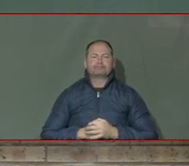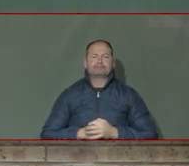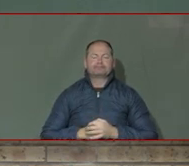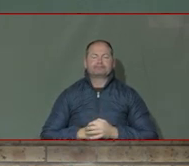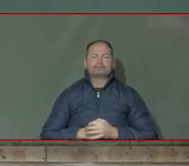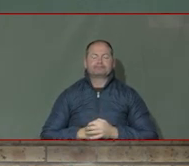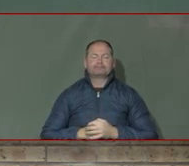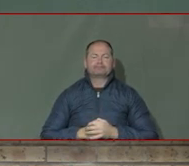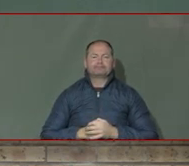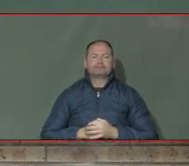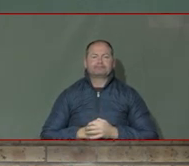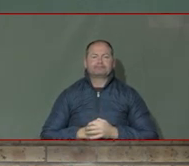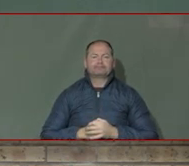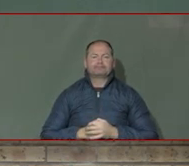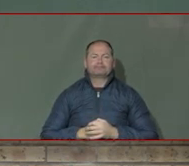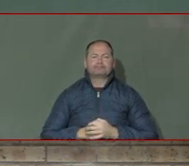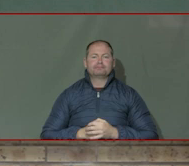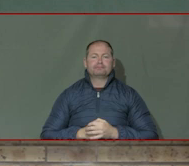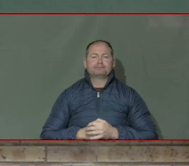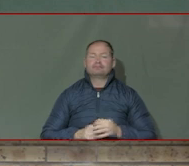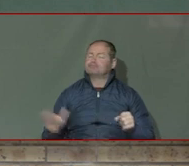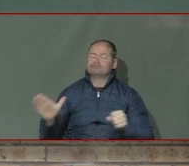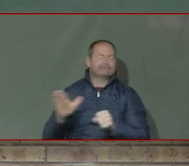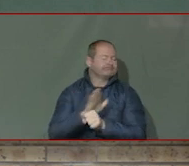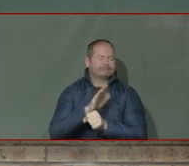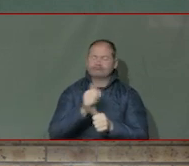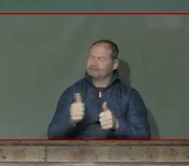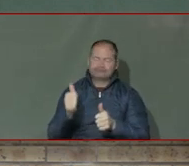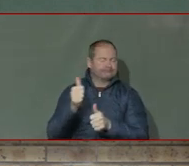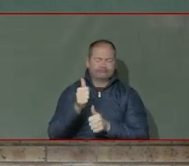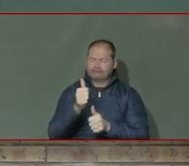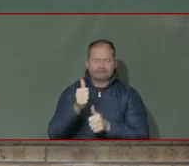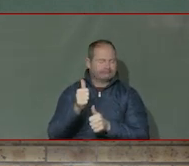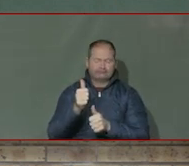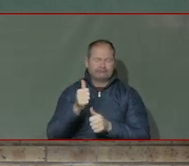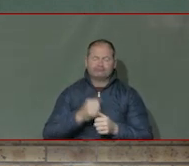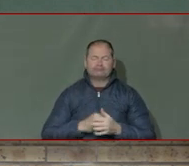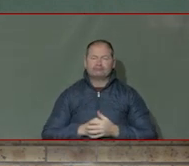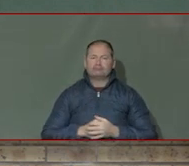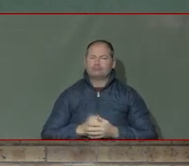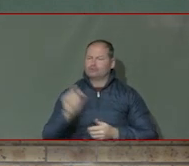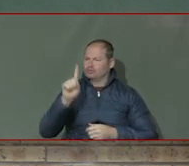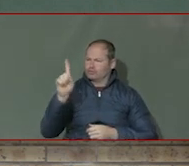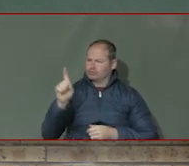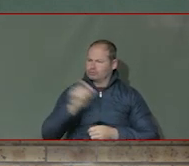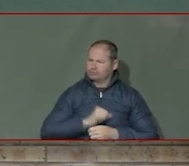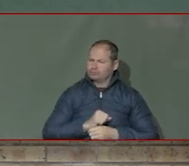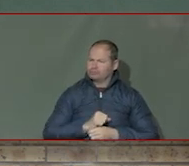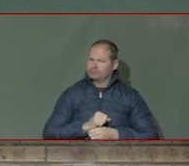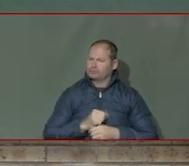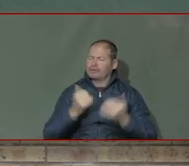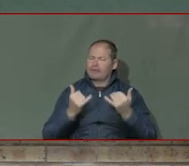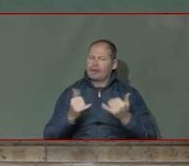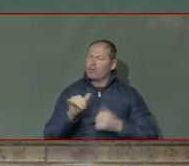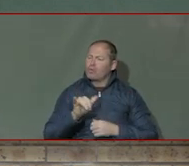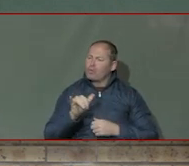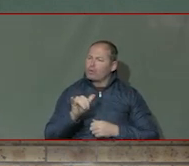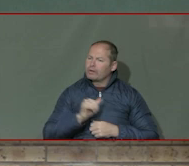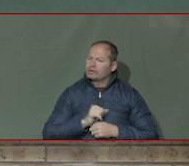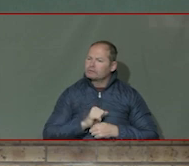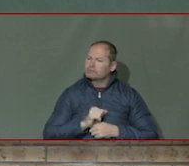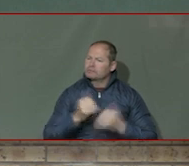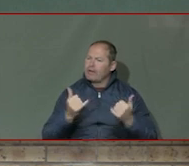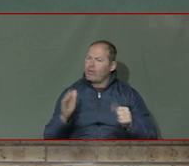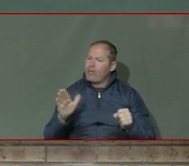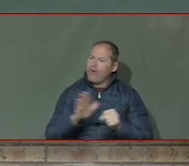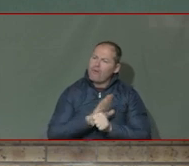when are we dealing with incomplete dominance. So you read a question and you say to yourself, okay, now I'm